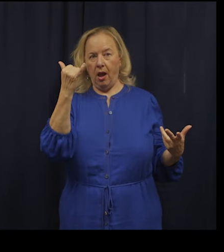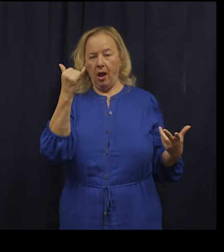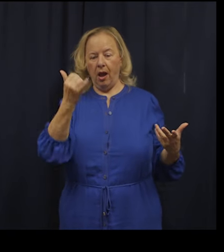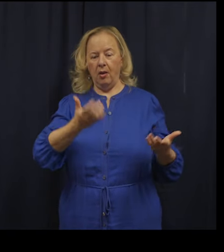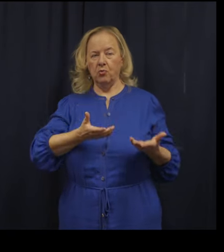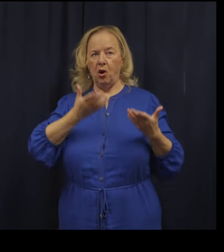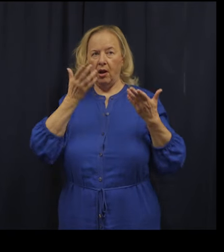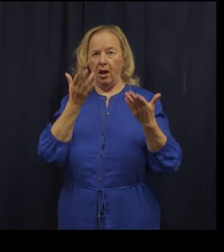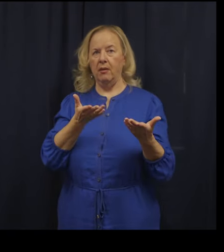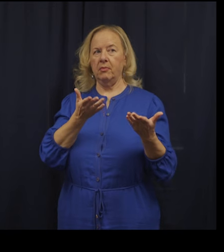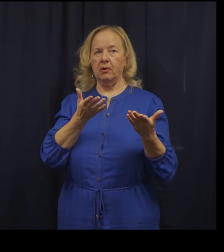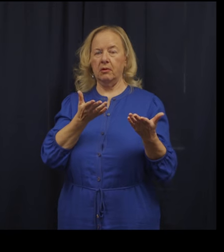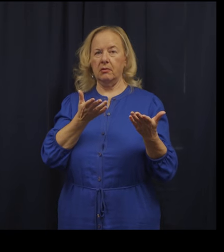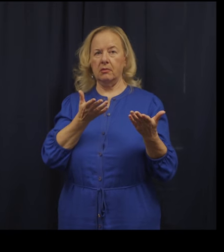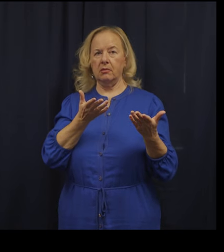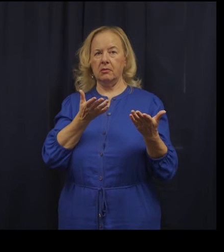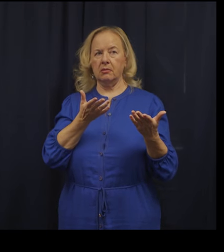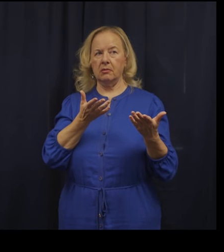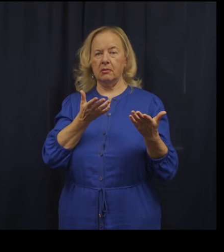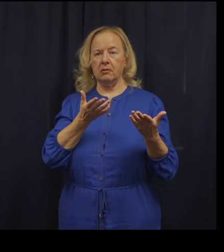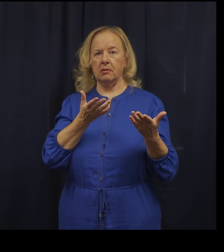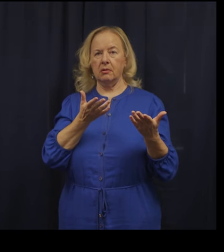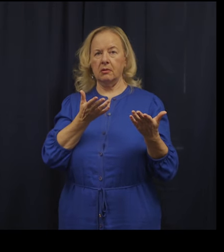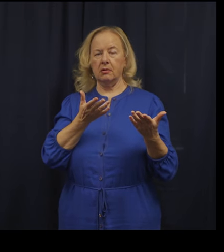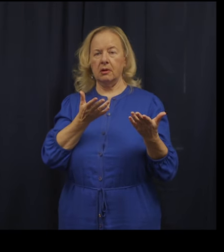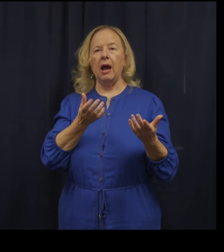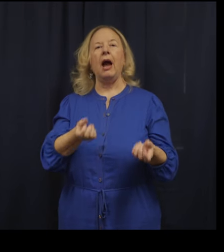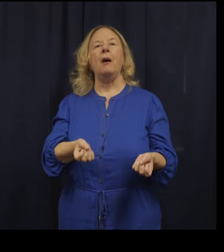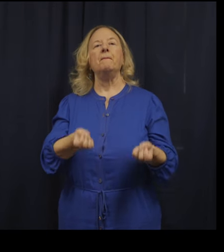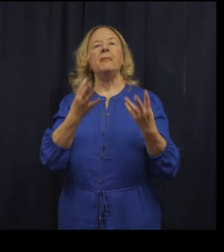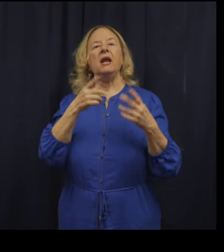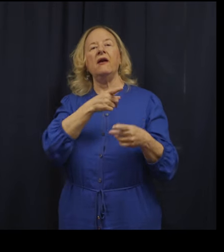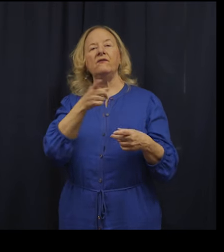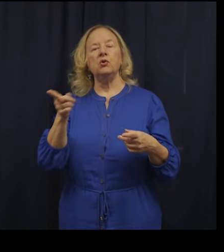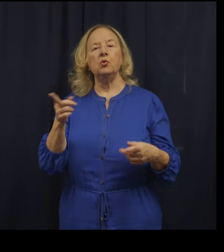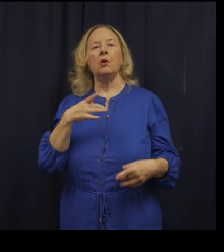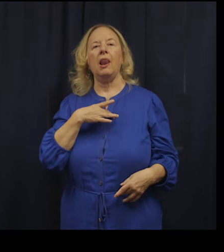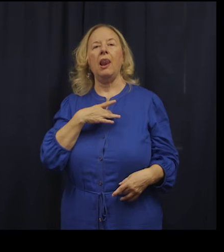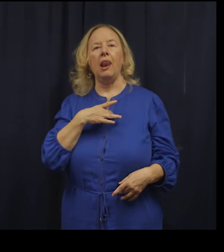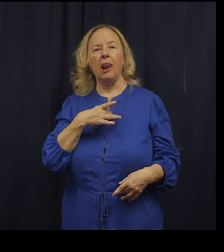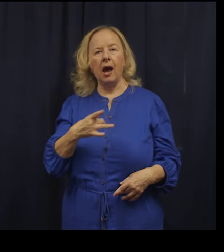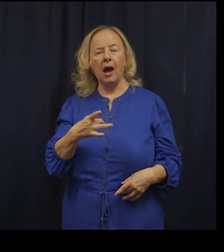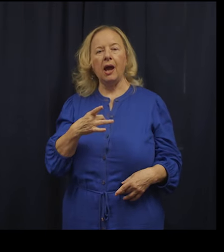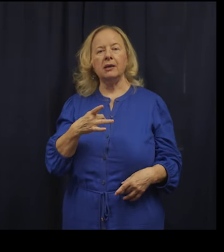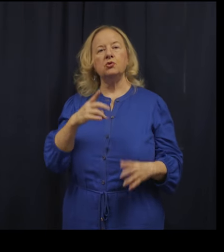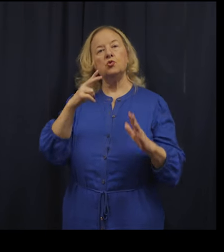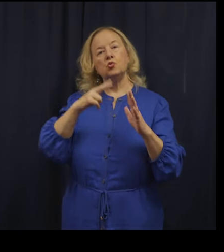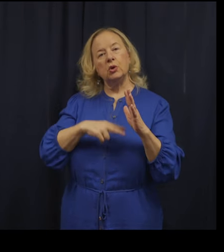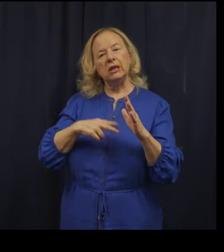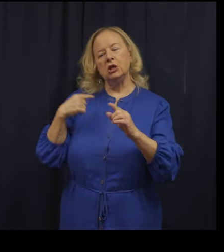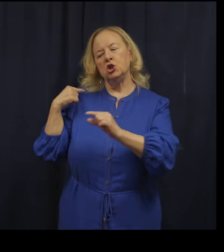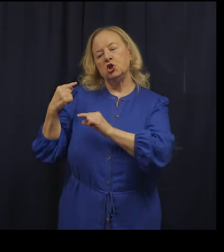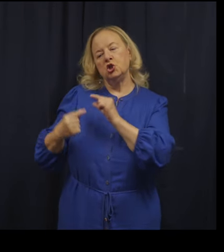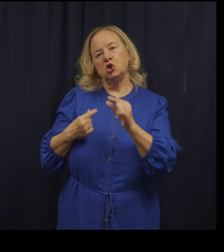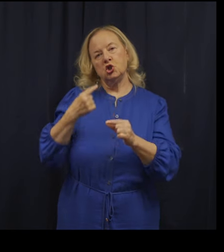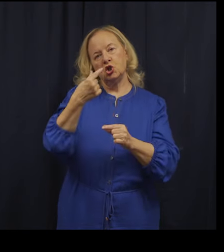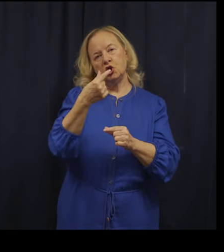up as well is, get a load of this. How many of you like to read genealogies?